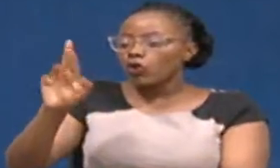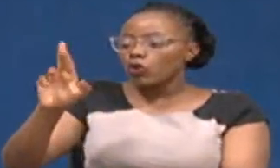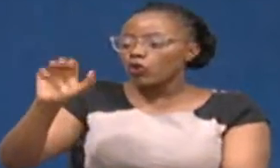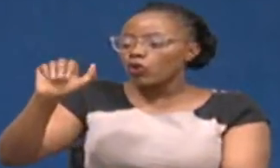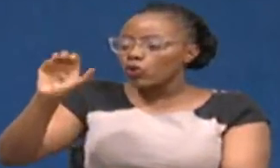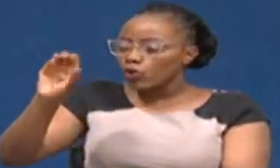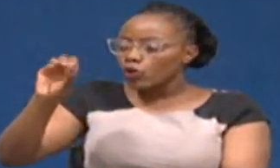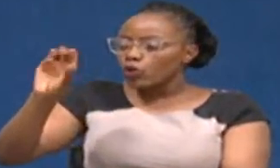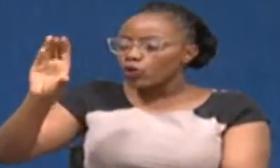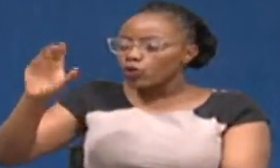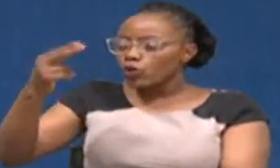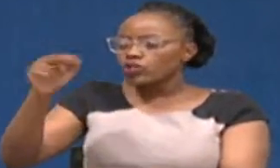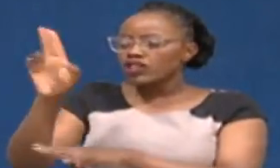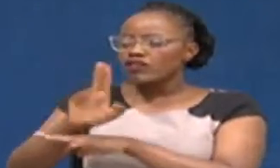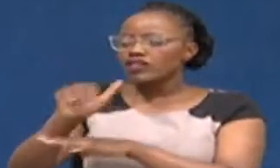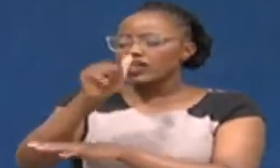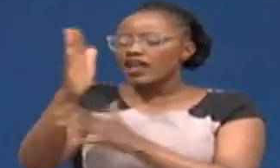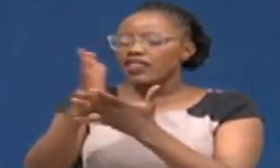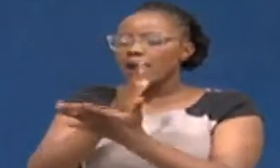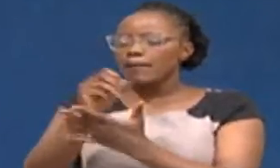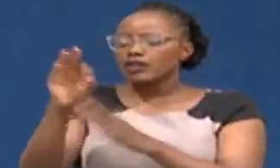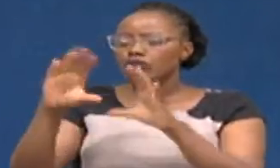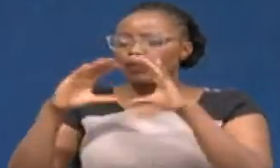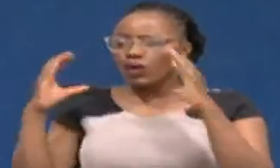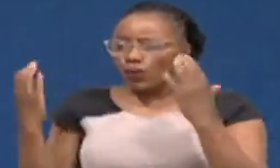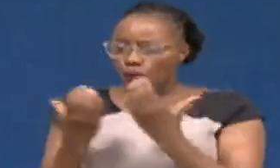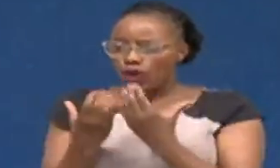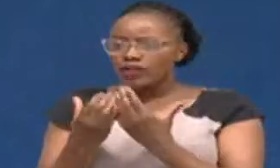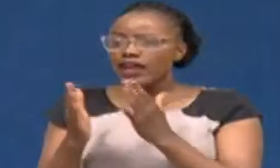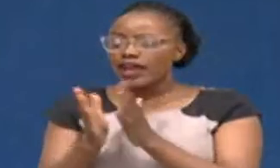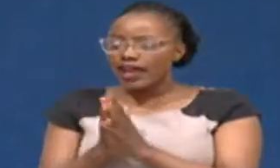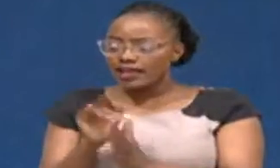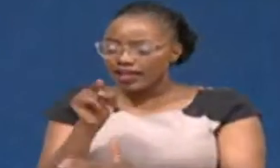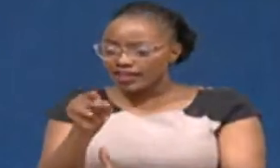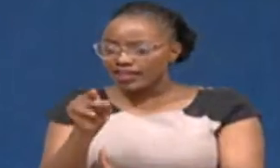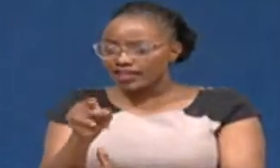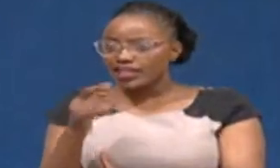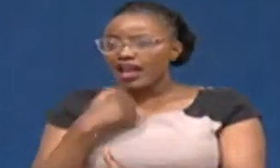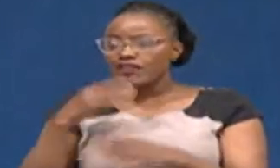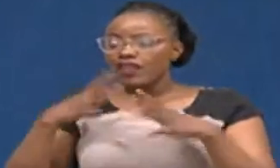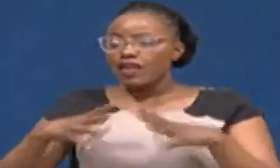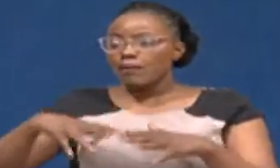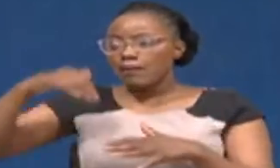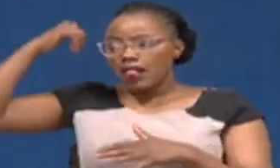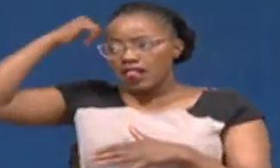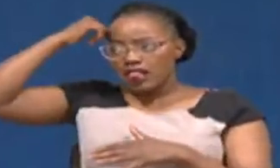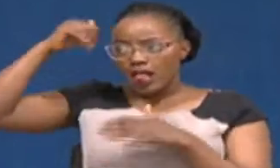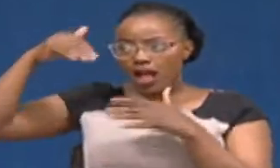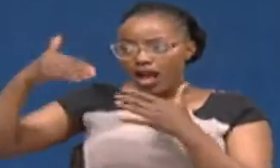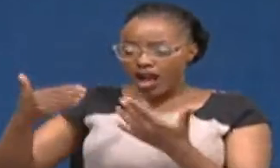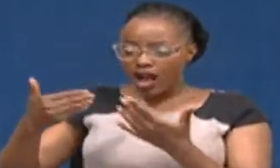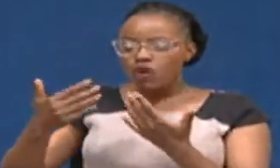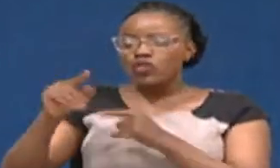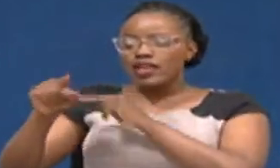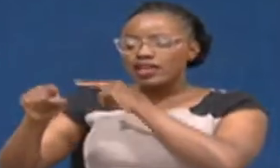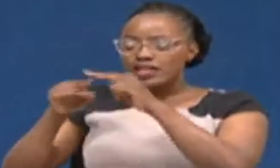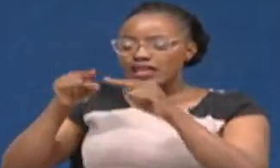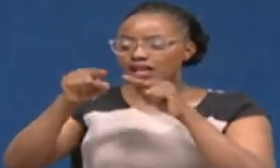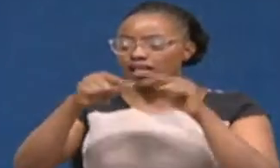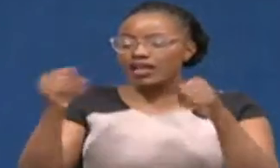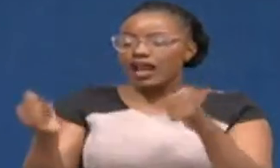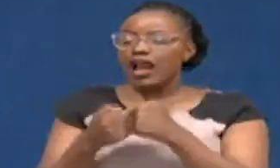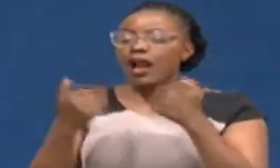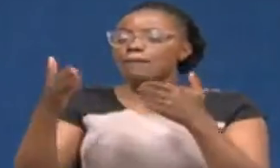It has been used in other parts of the world, and those who have studied how genocide and